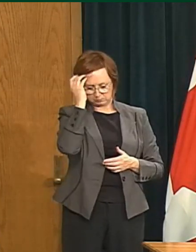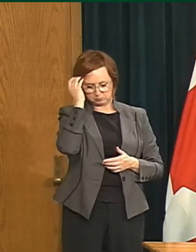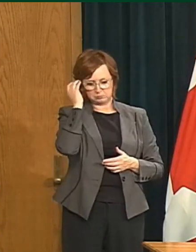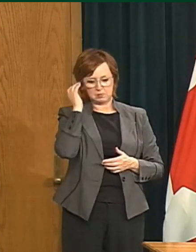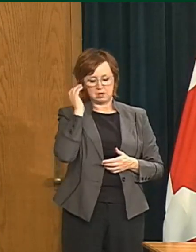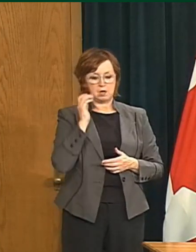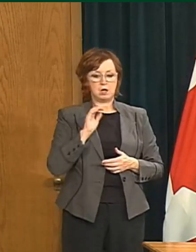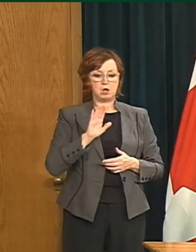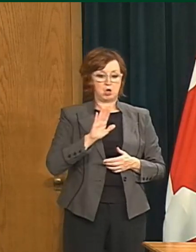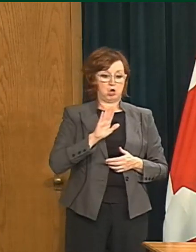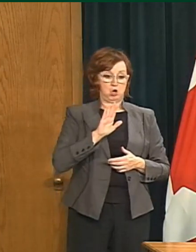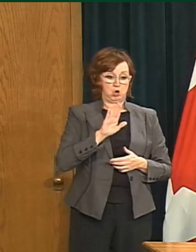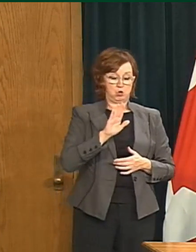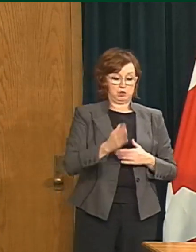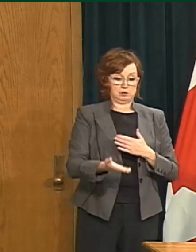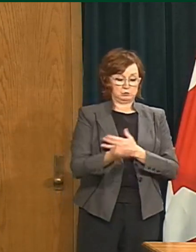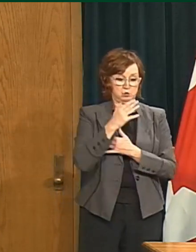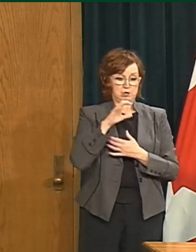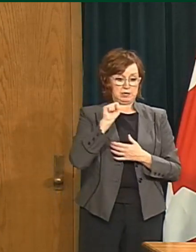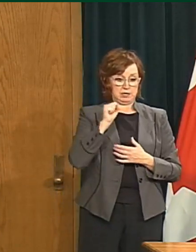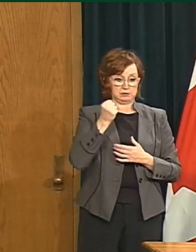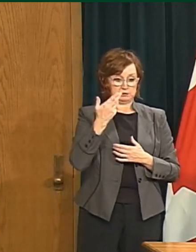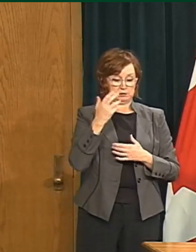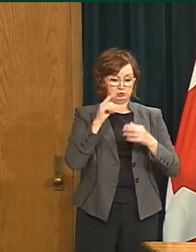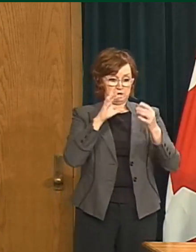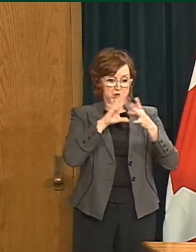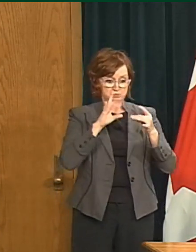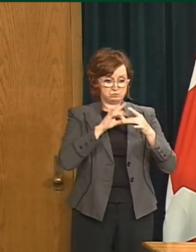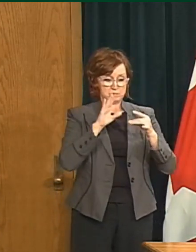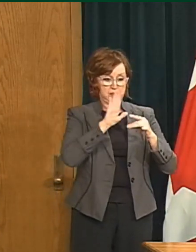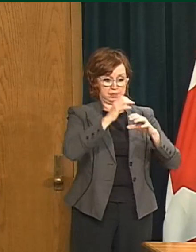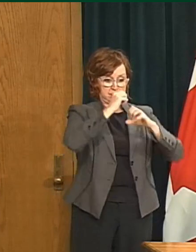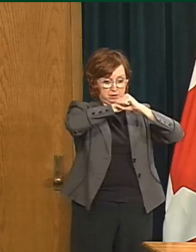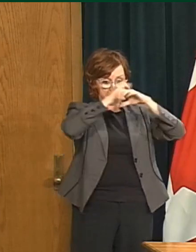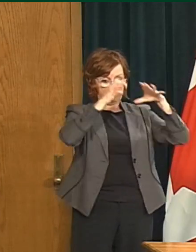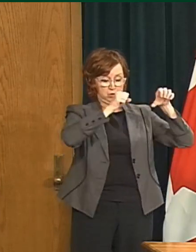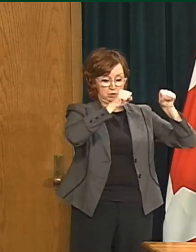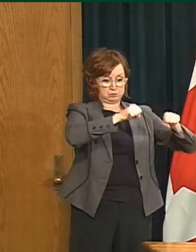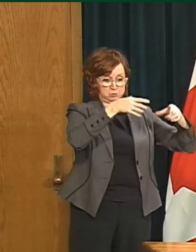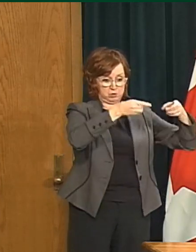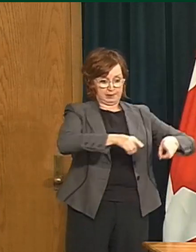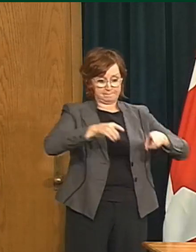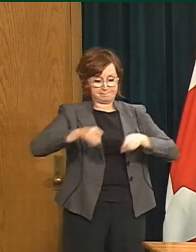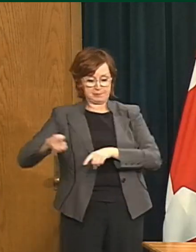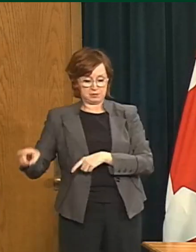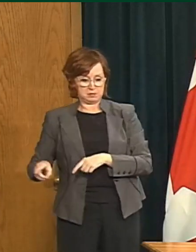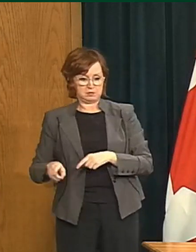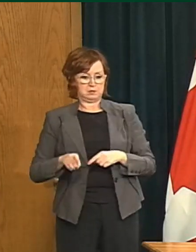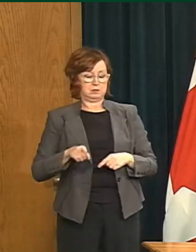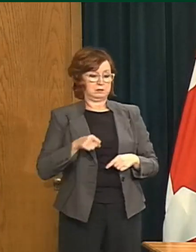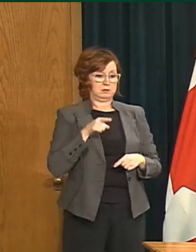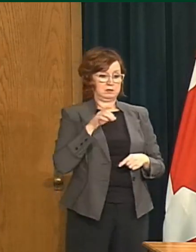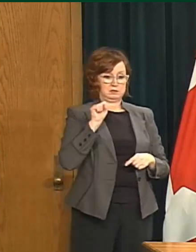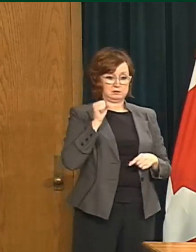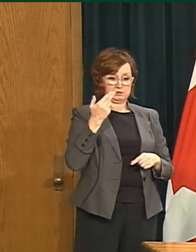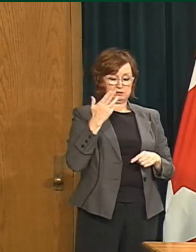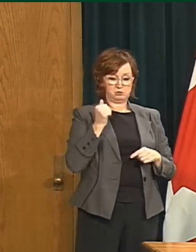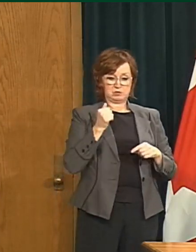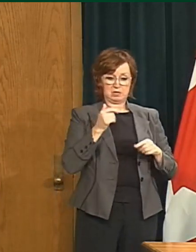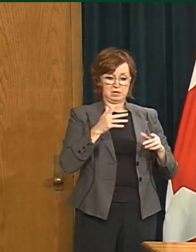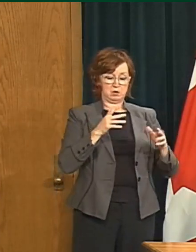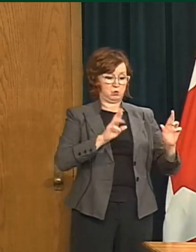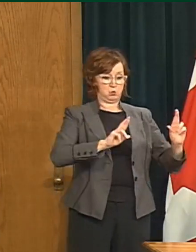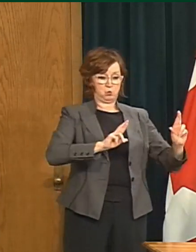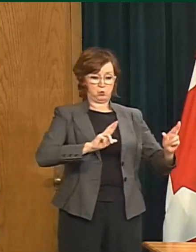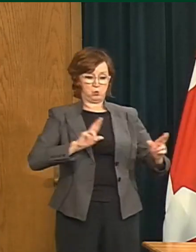this modeling. The SHA is planning for as many as 8,000 deaths in the province,